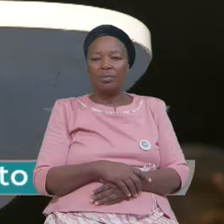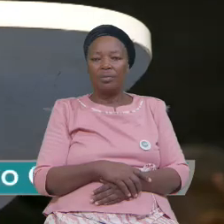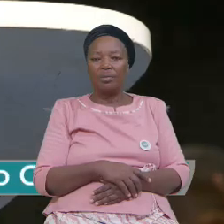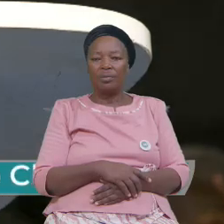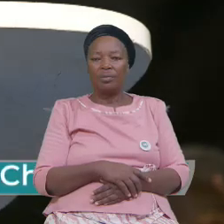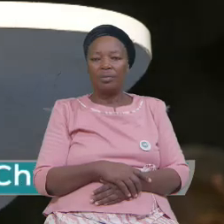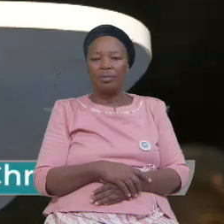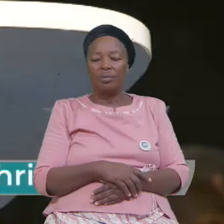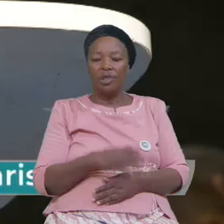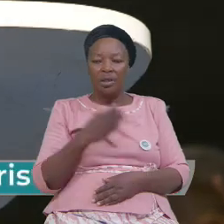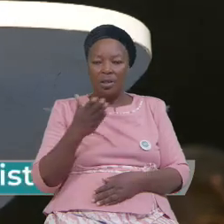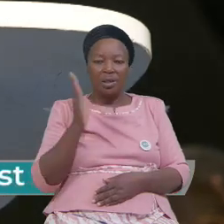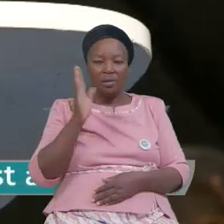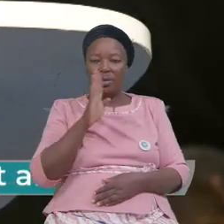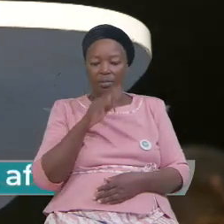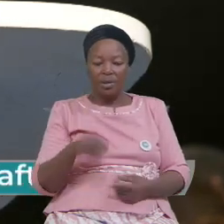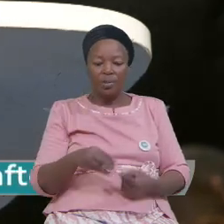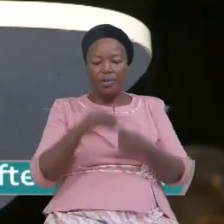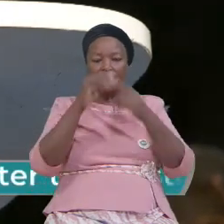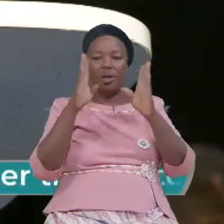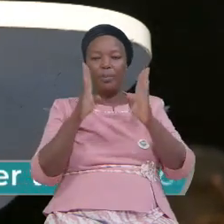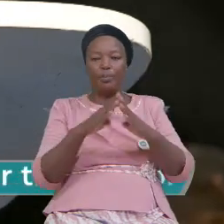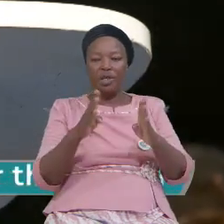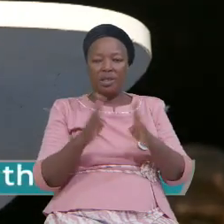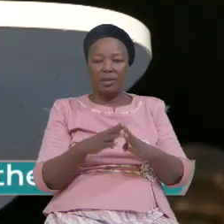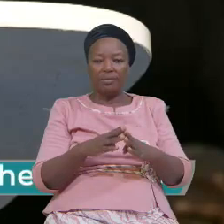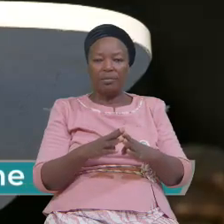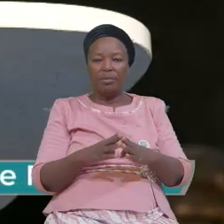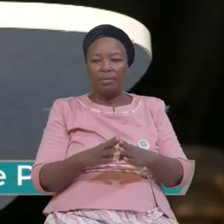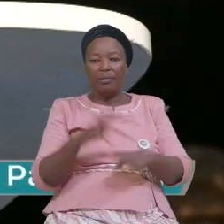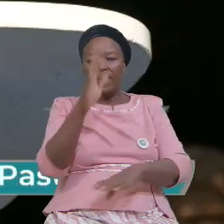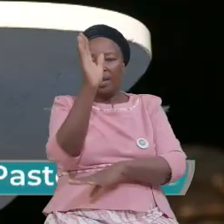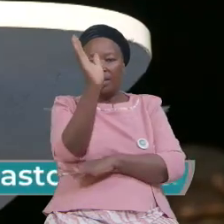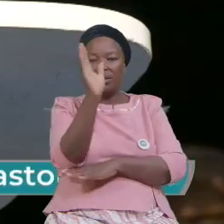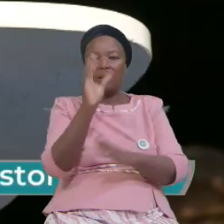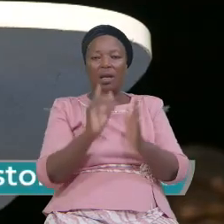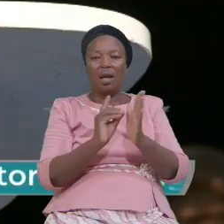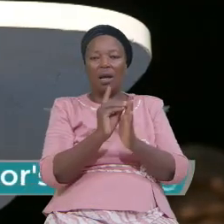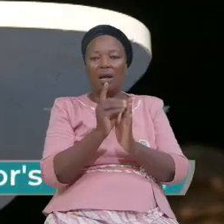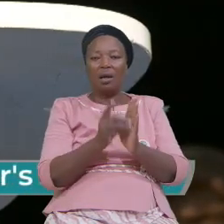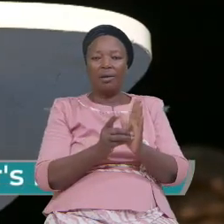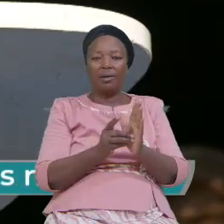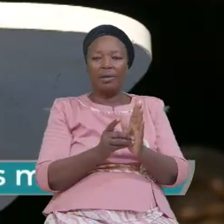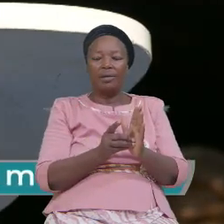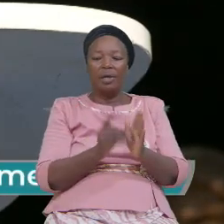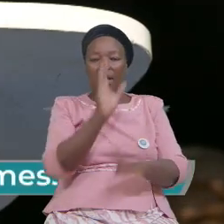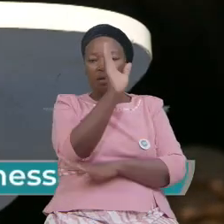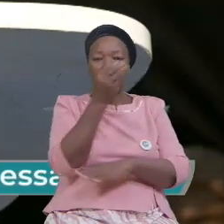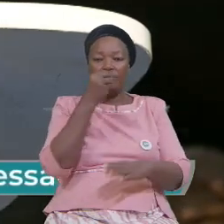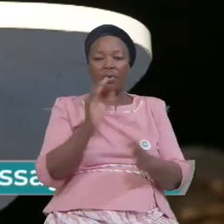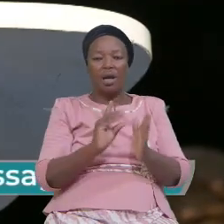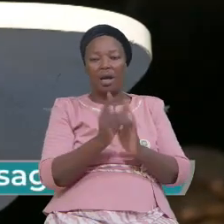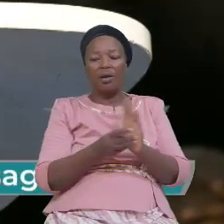There will be a special meeting, lunch hour with Jesus for those who gave their life